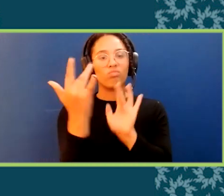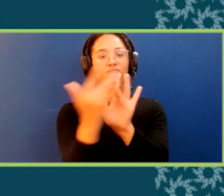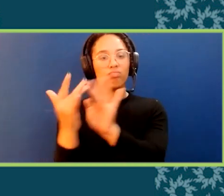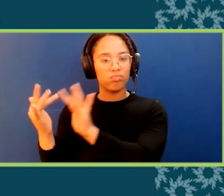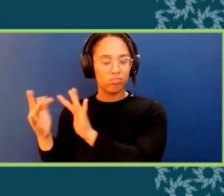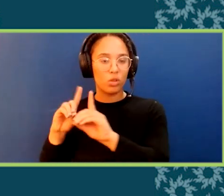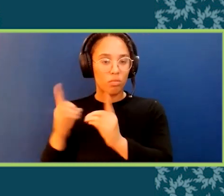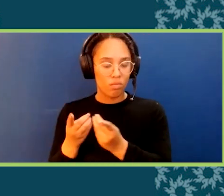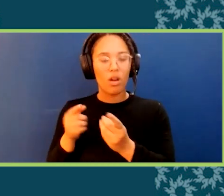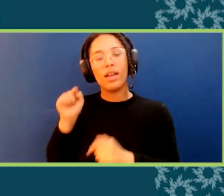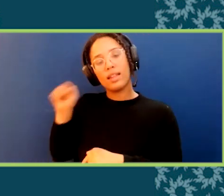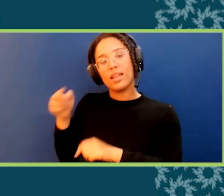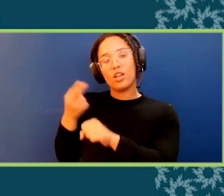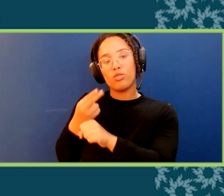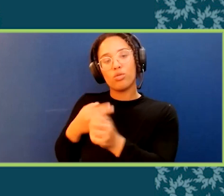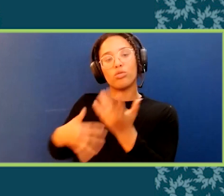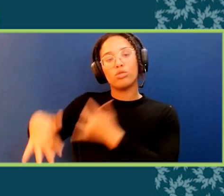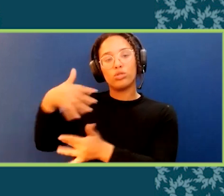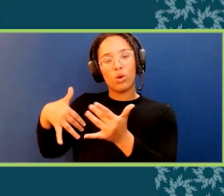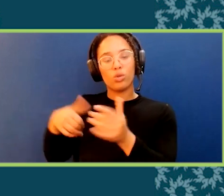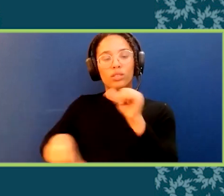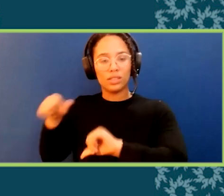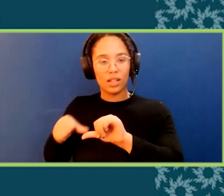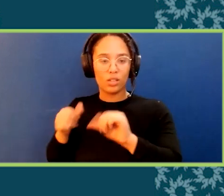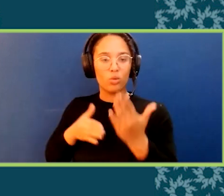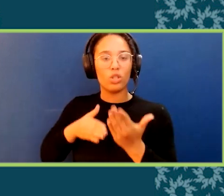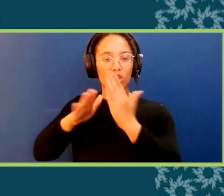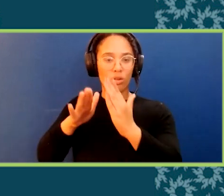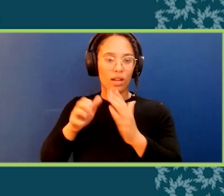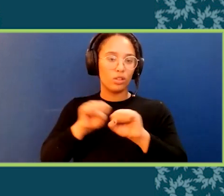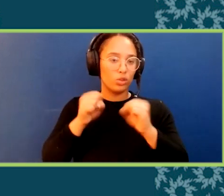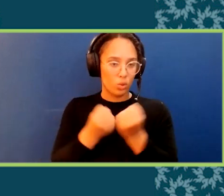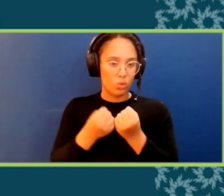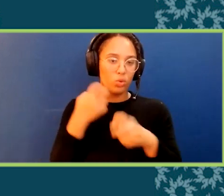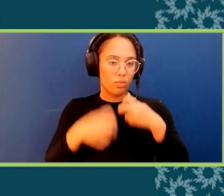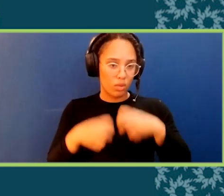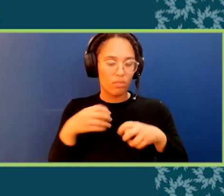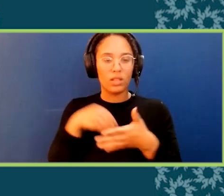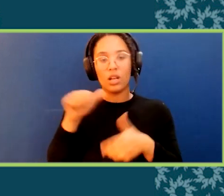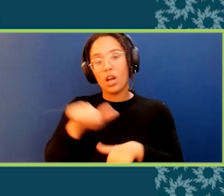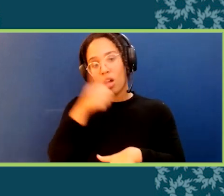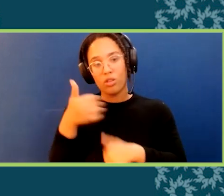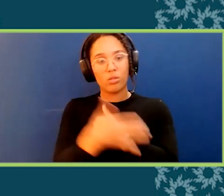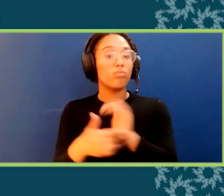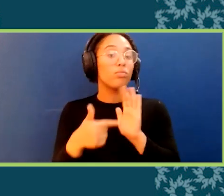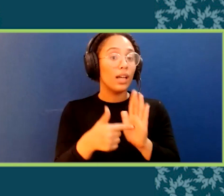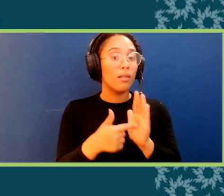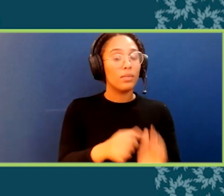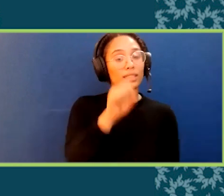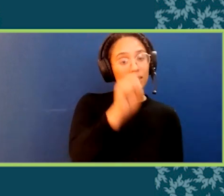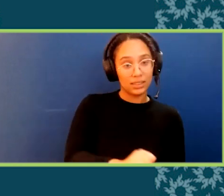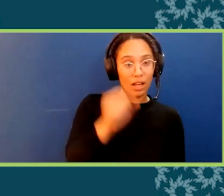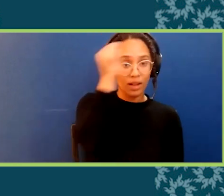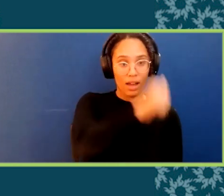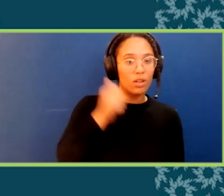address societal issues in other countries, such as in South Africa, teaching